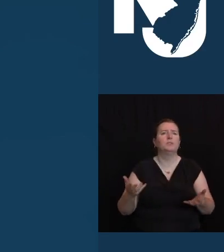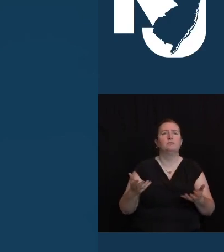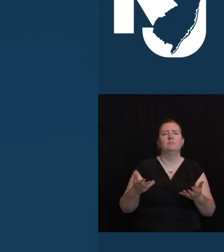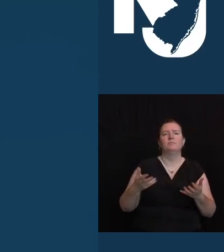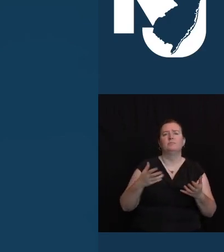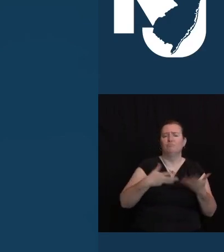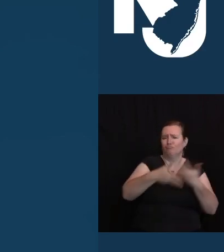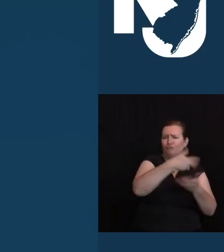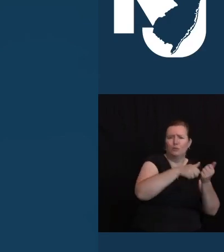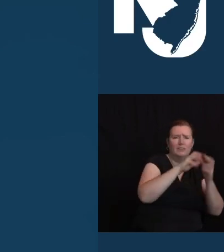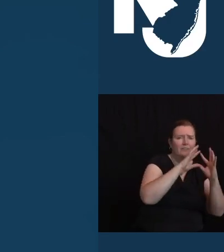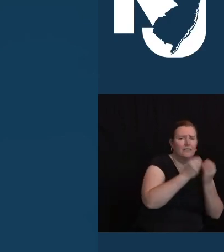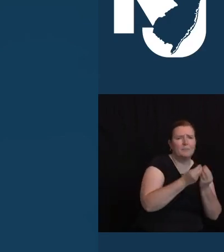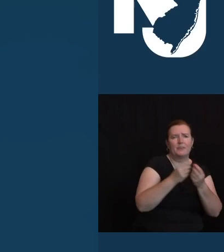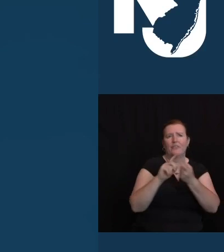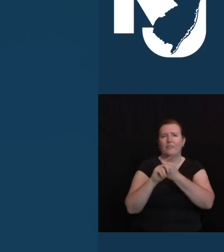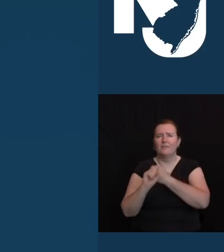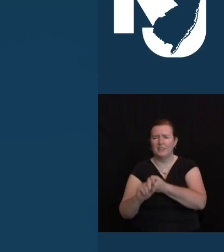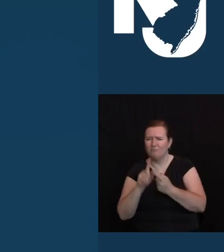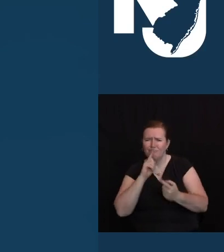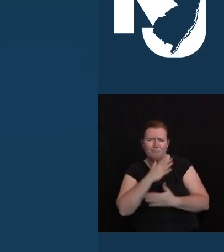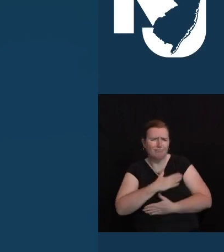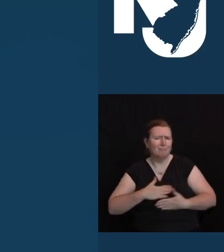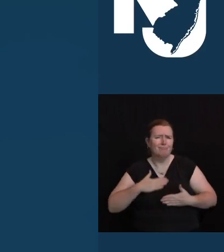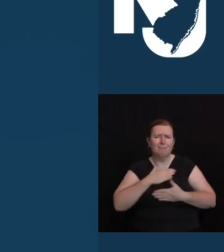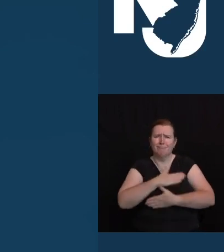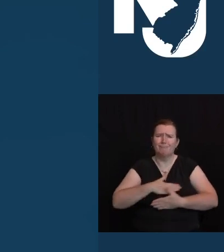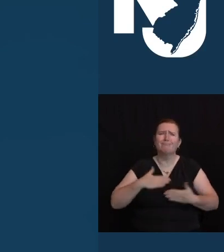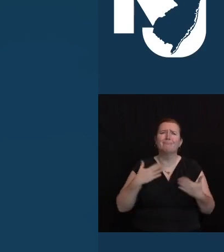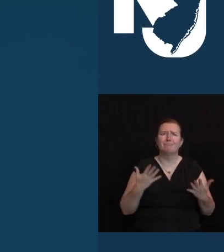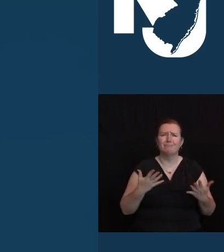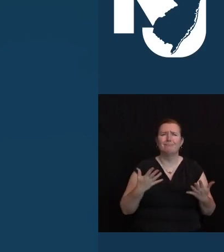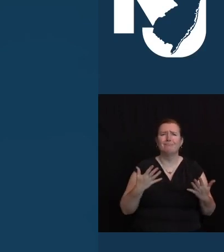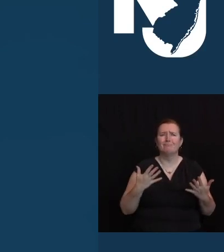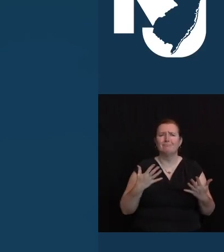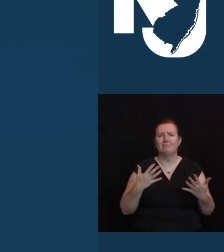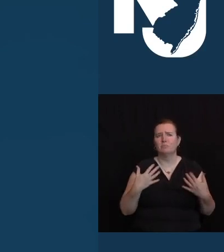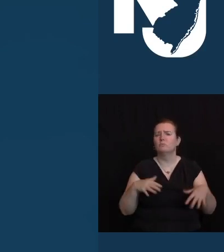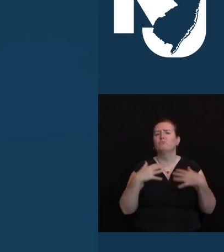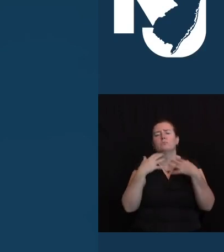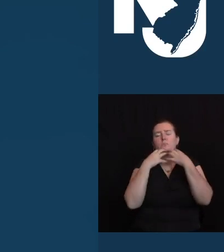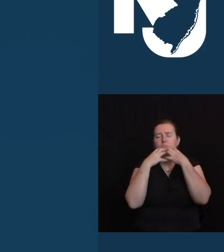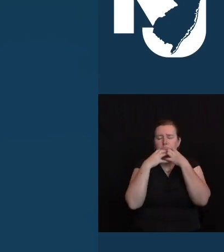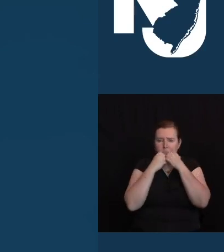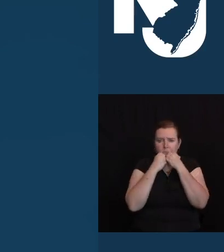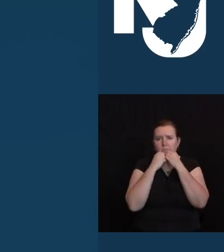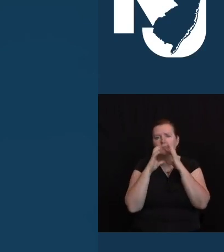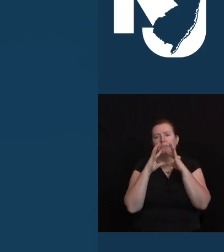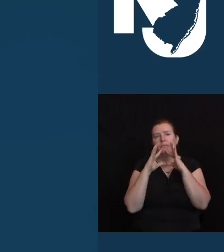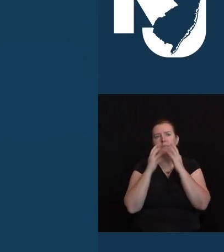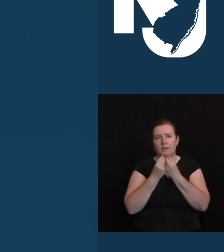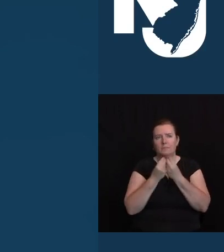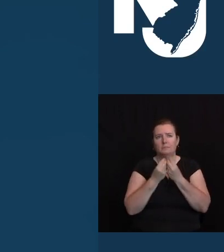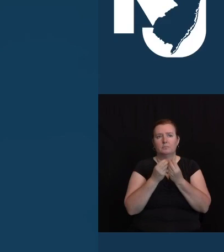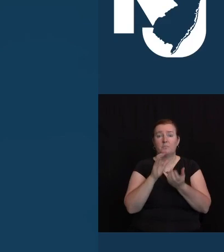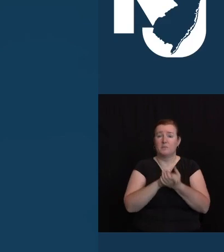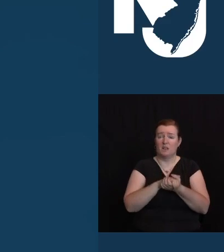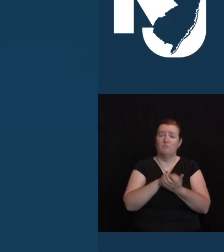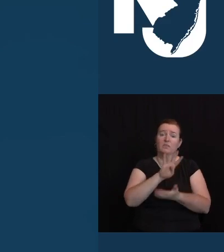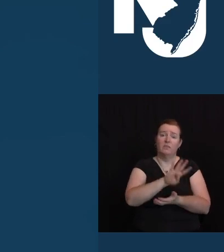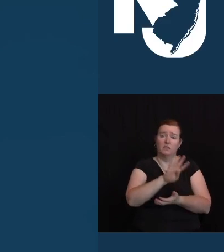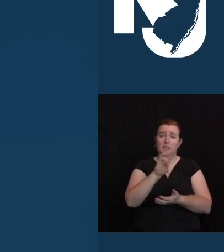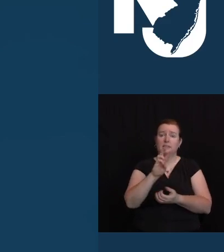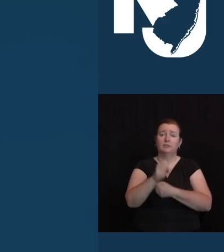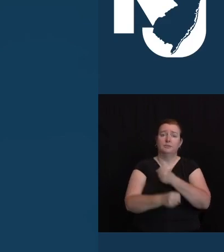the water. But his family was always his pride and joy. He spent 46 years married to his beloved wife, Barbara,